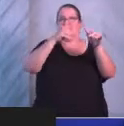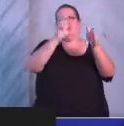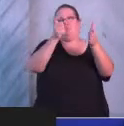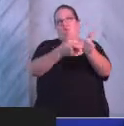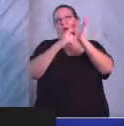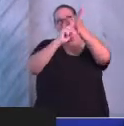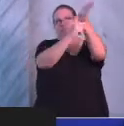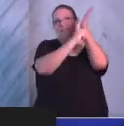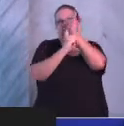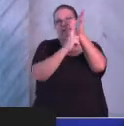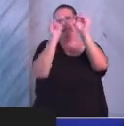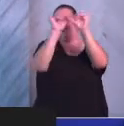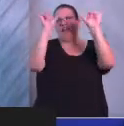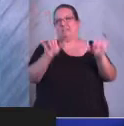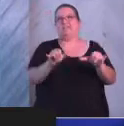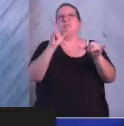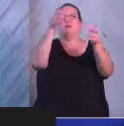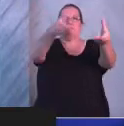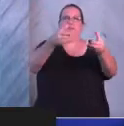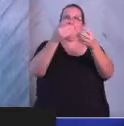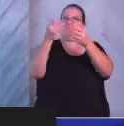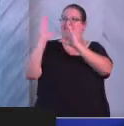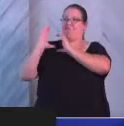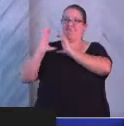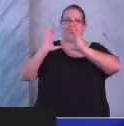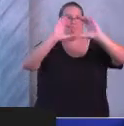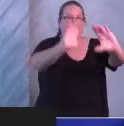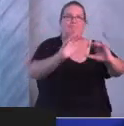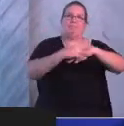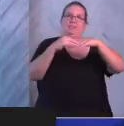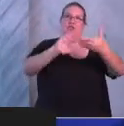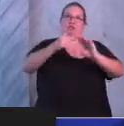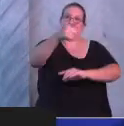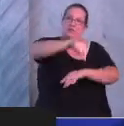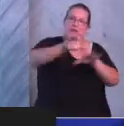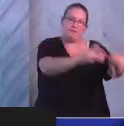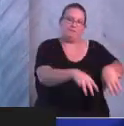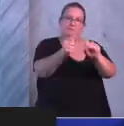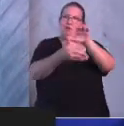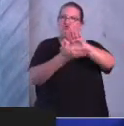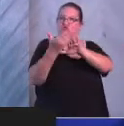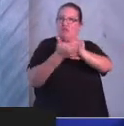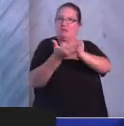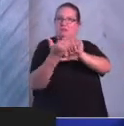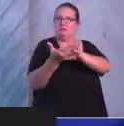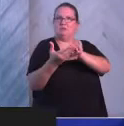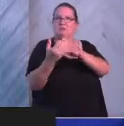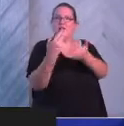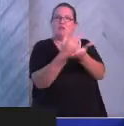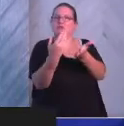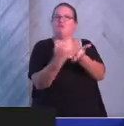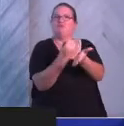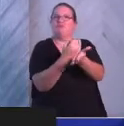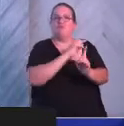and it is a system that we need to put in the hands of Indigenous communities so that they can run them and that they can utilize the resources